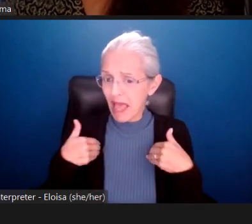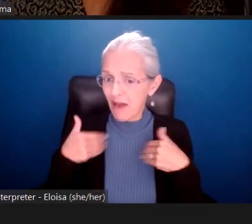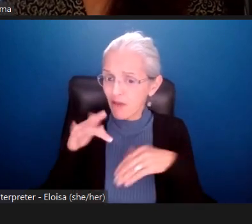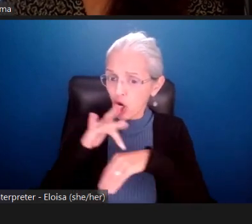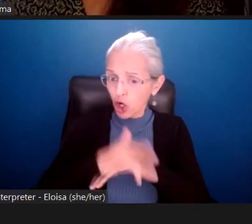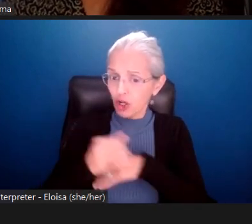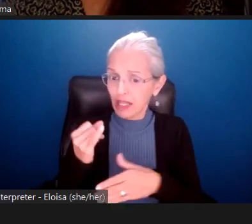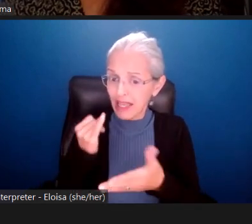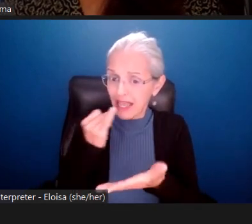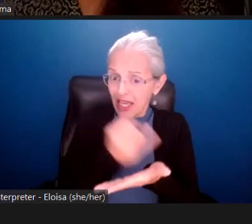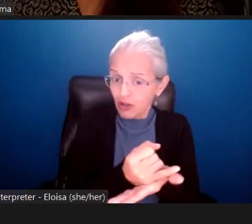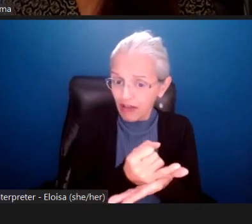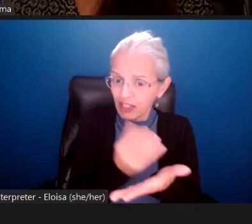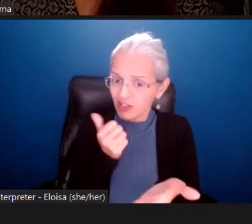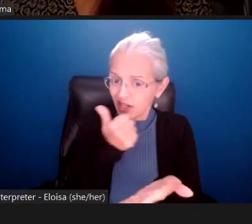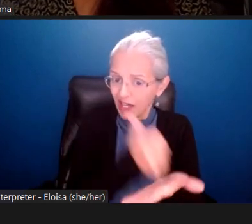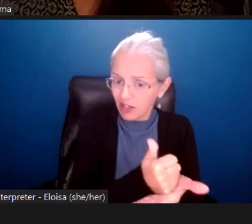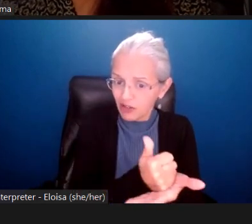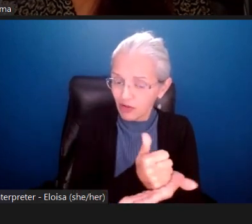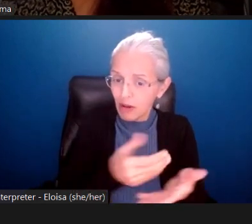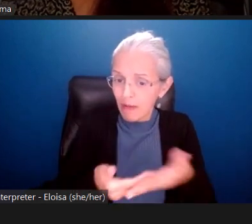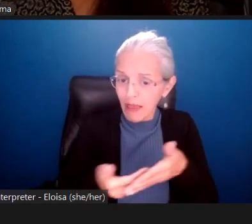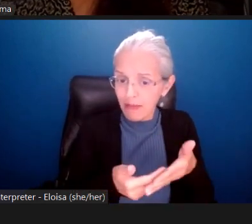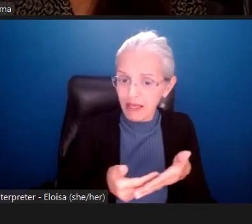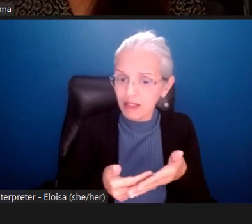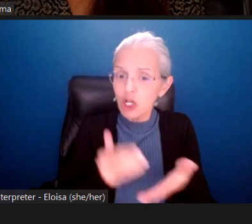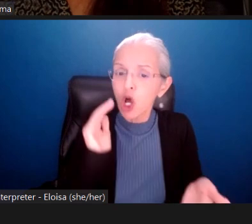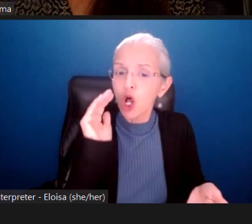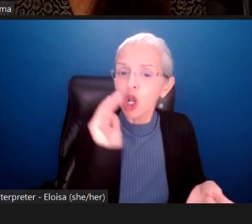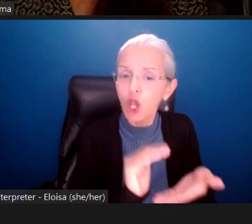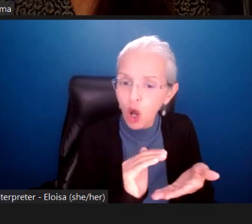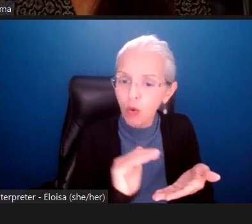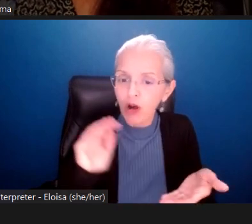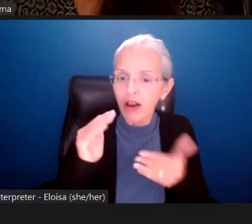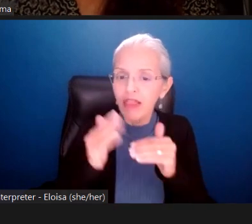services lower than the white babies?